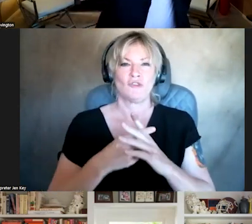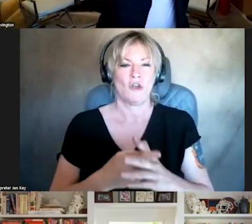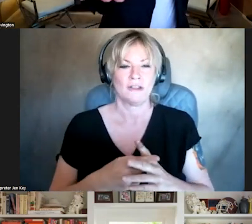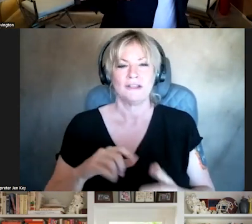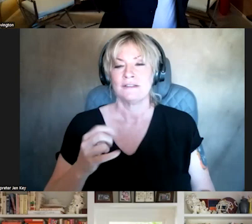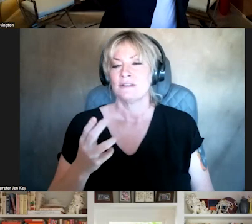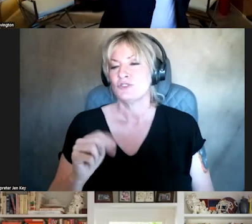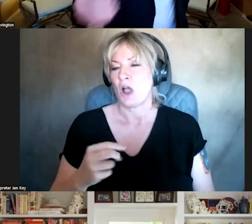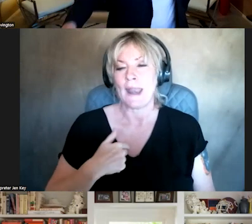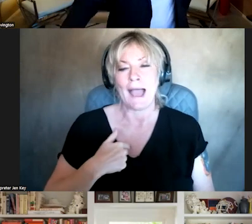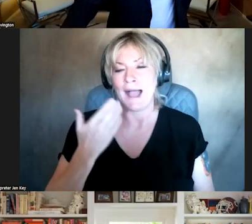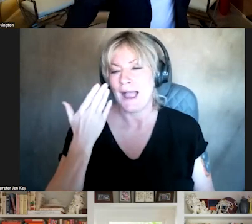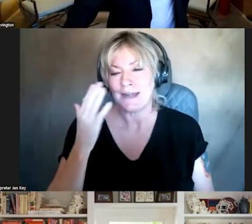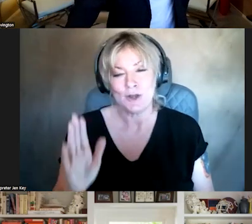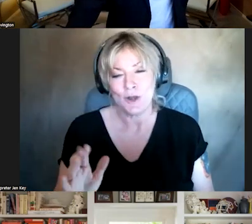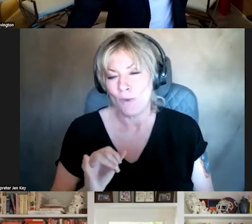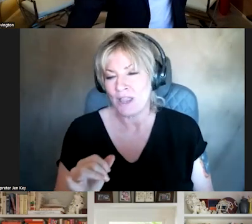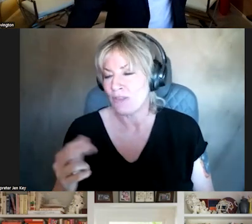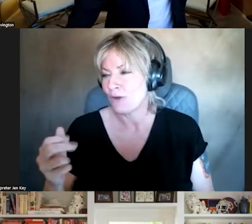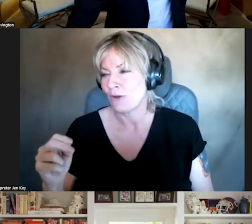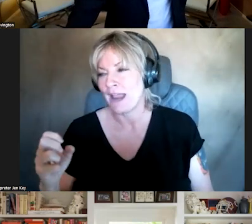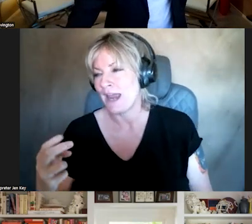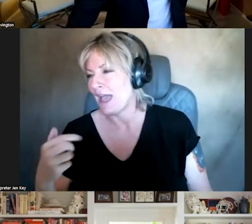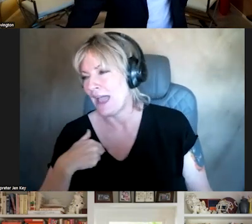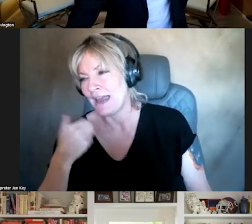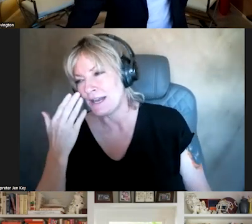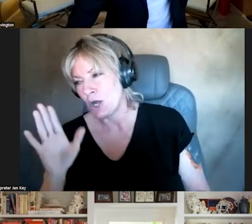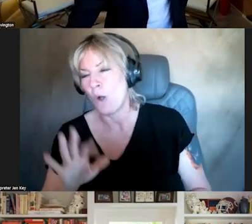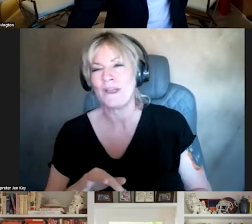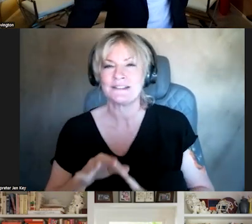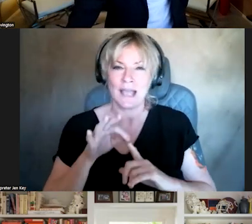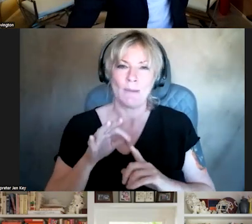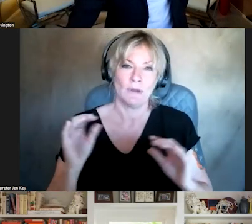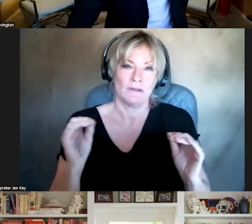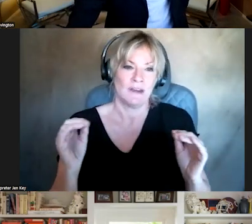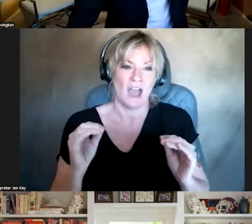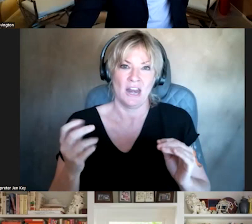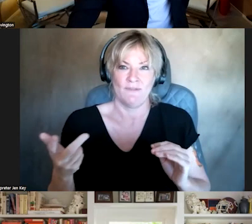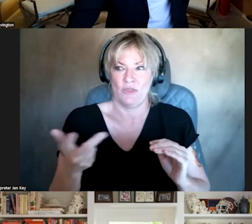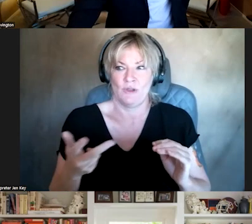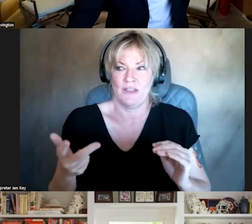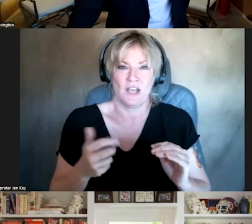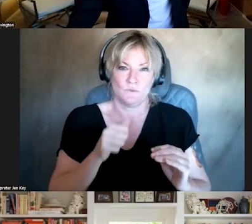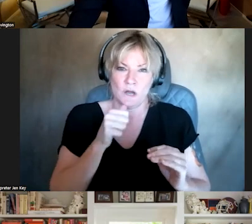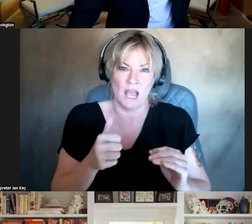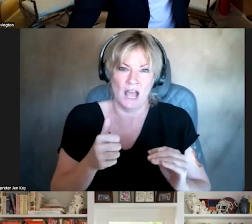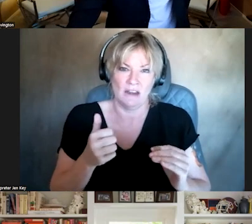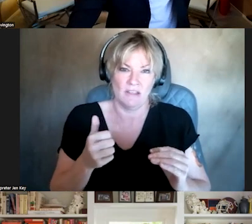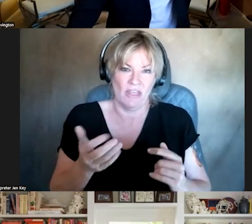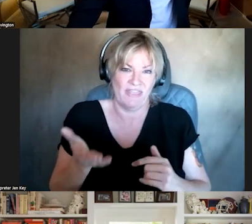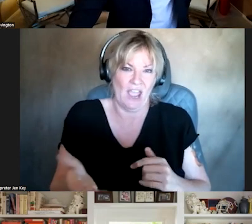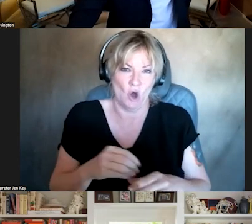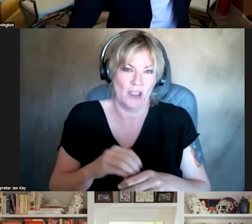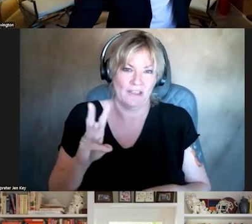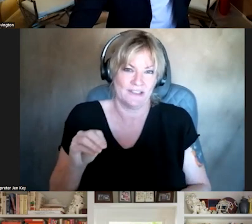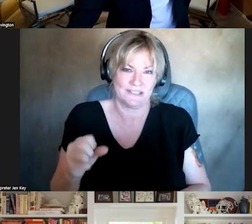John, I would have not known that. Hannah, I wouldn't have known that, except, I mean, none of the three of us, we weren't around in the 60s. None of us